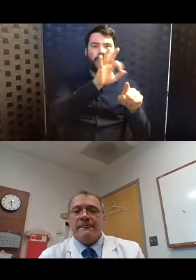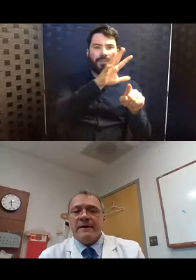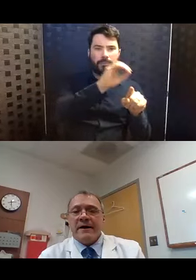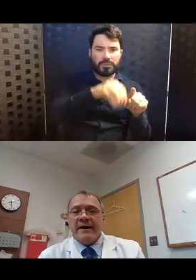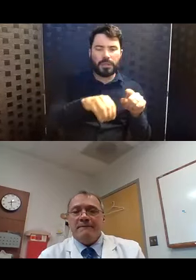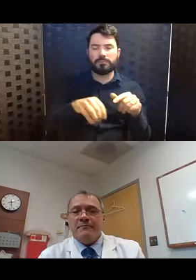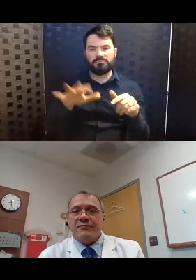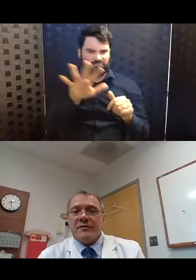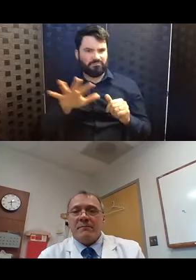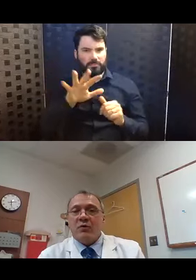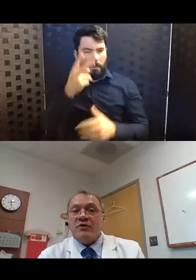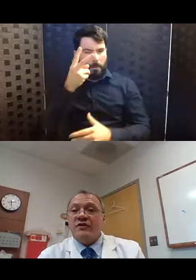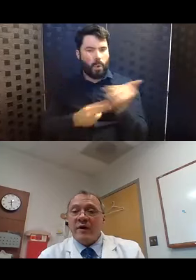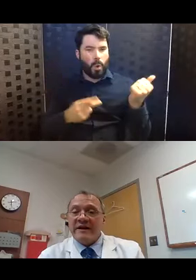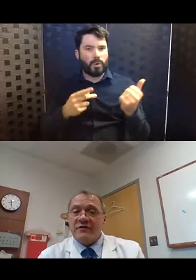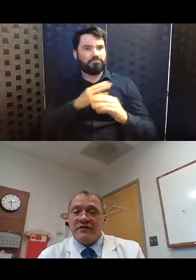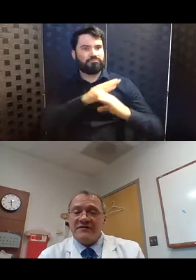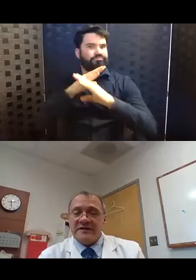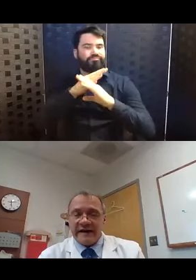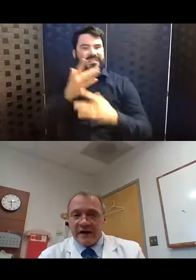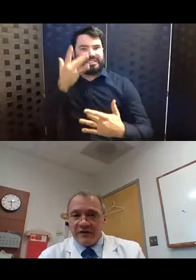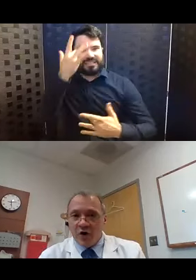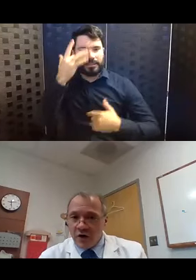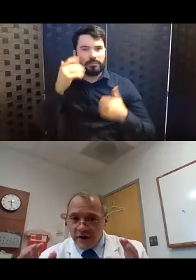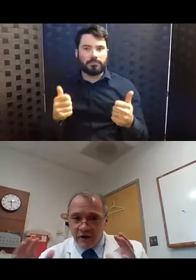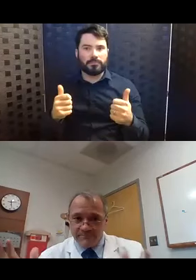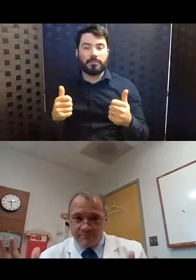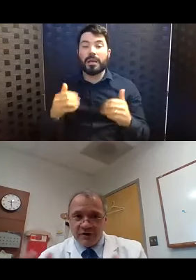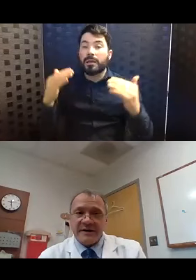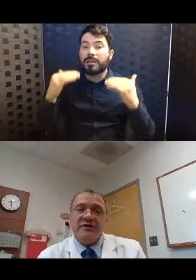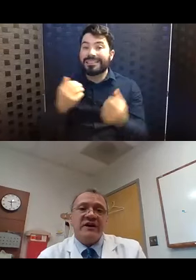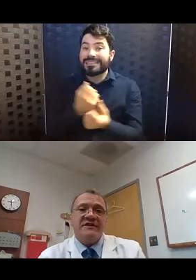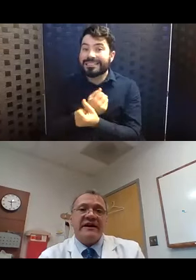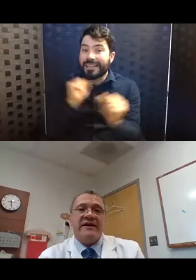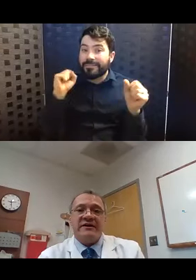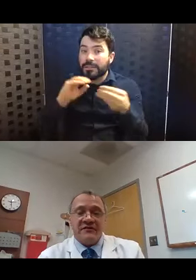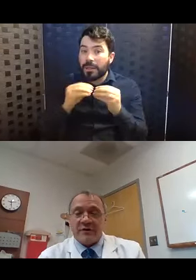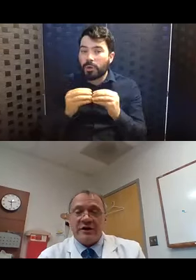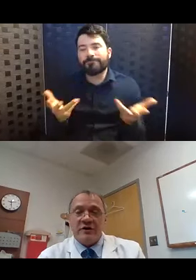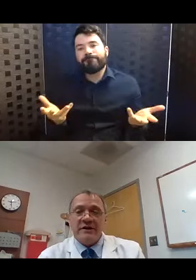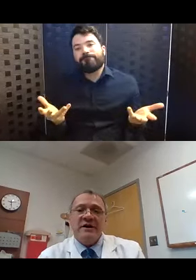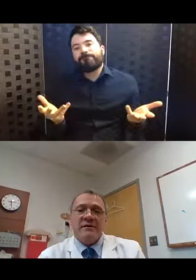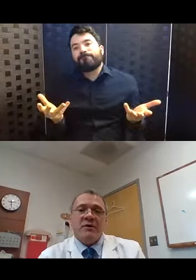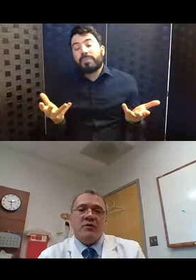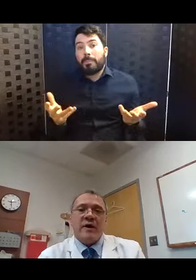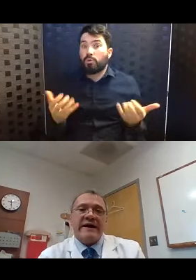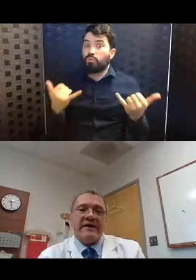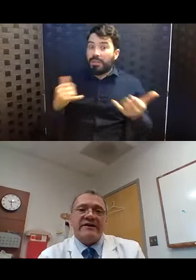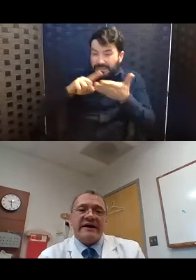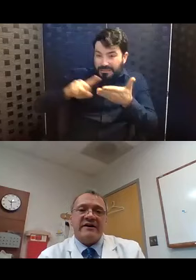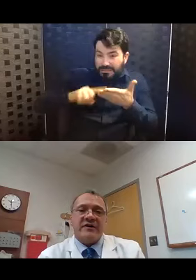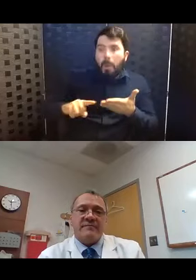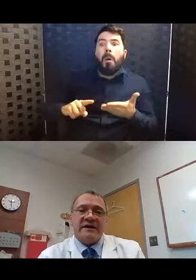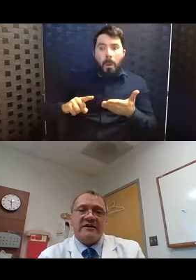disease. But we're still waiting for the safety data. The preliminary safety data is very good, but we're waiting